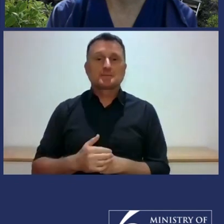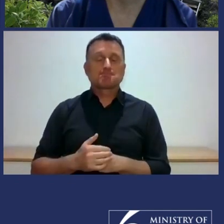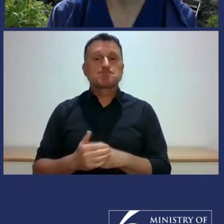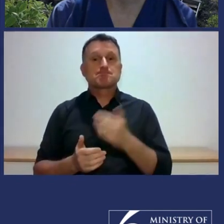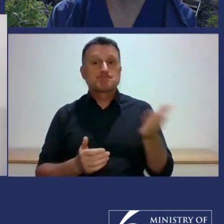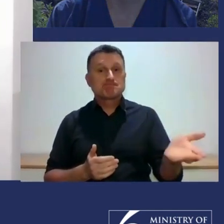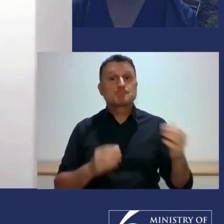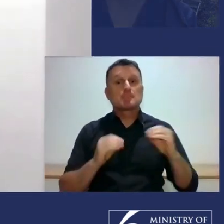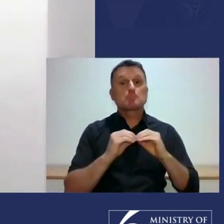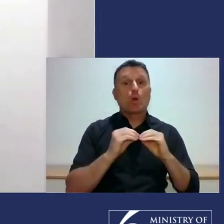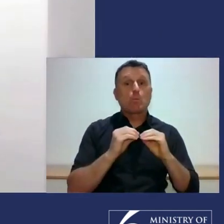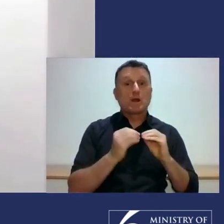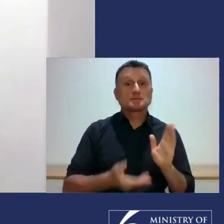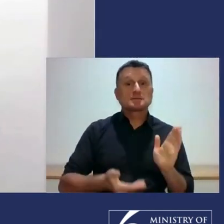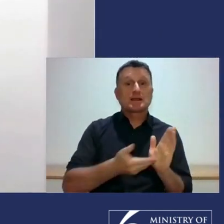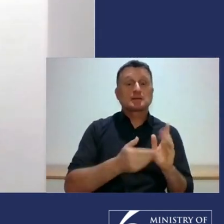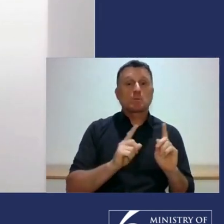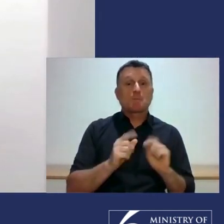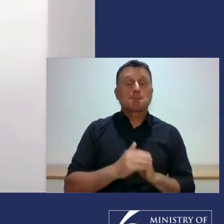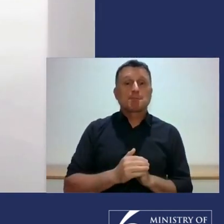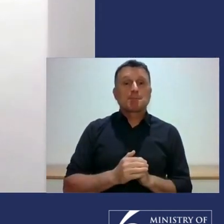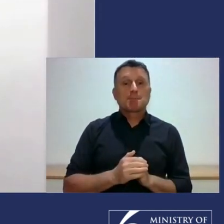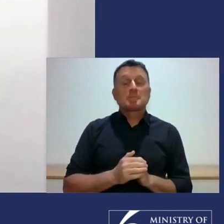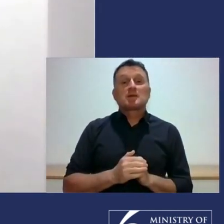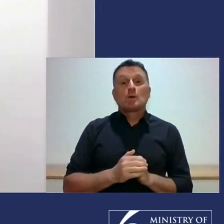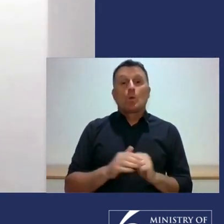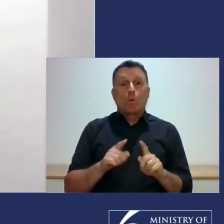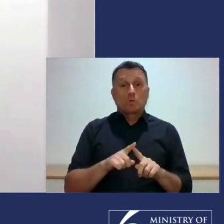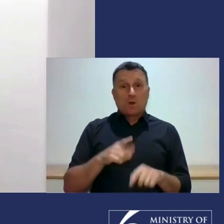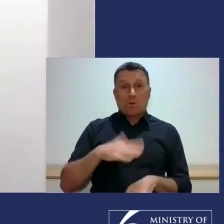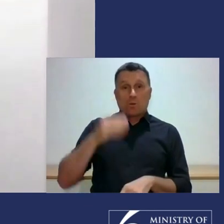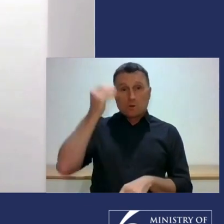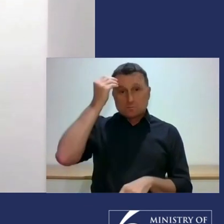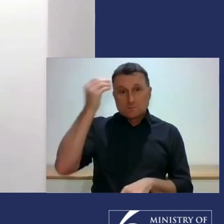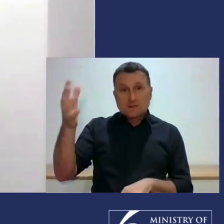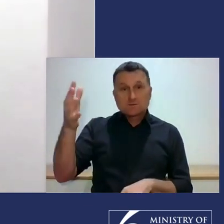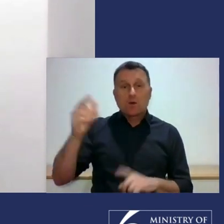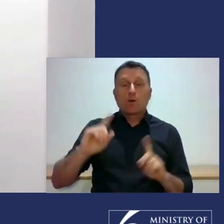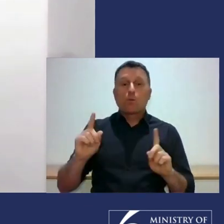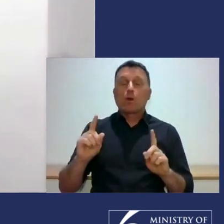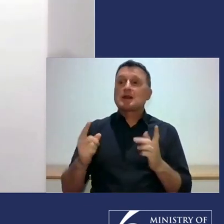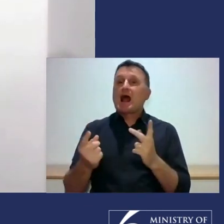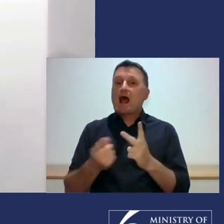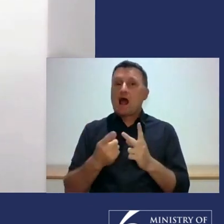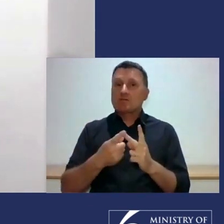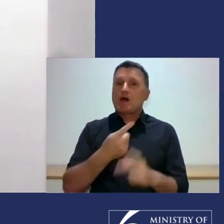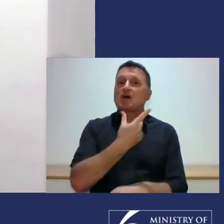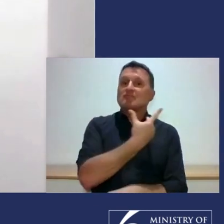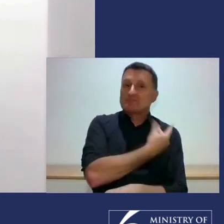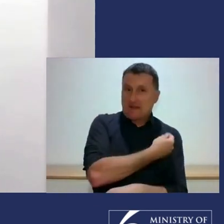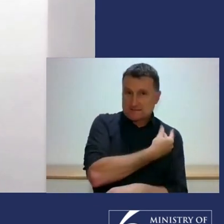Bronwyn. Just to let everyone know that is also something that has occurred with other immunizations, so it's not new to